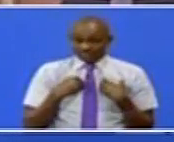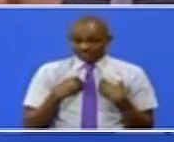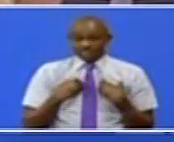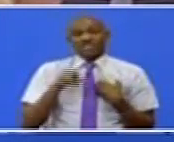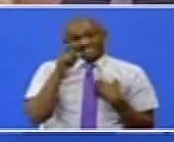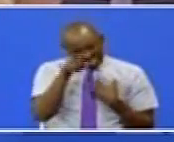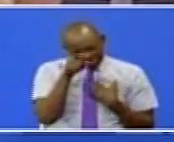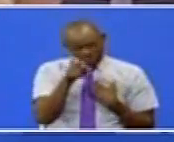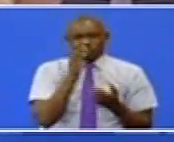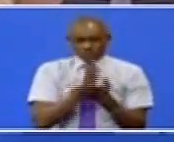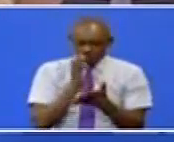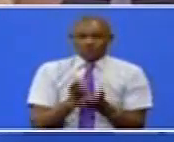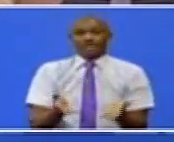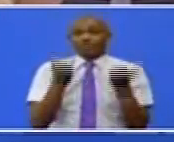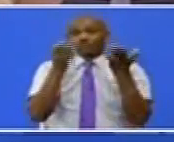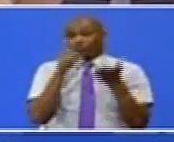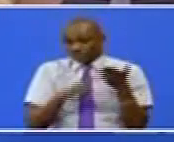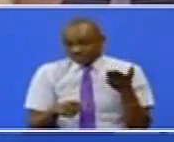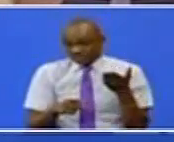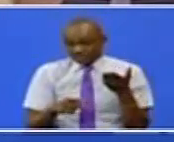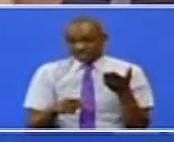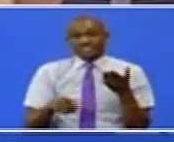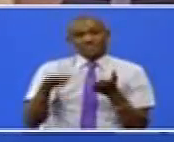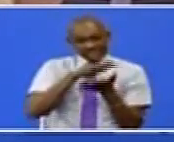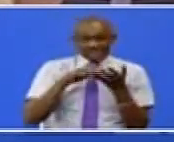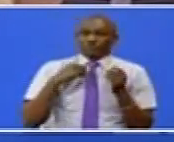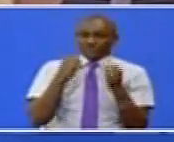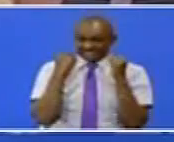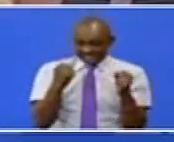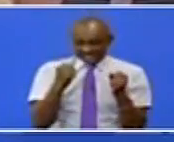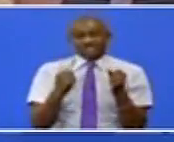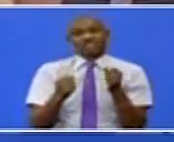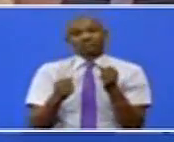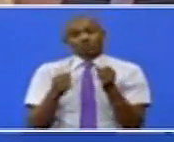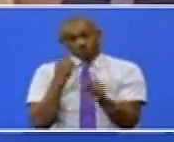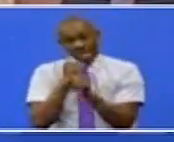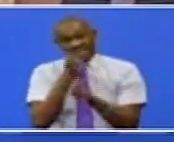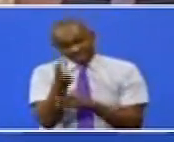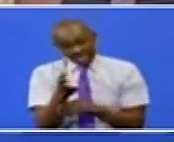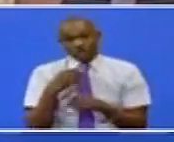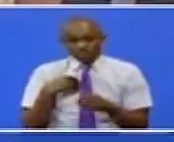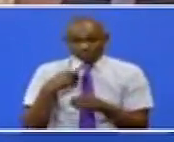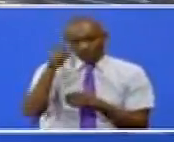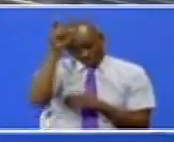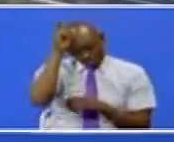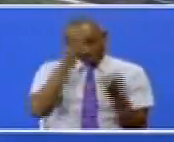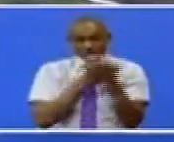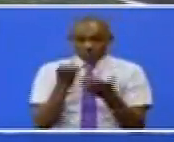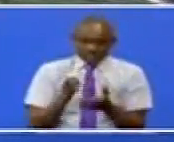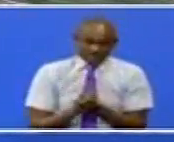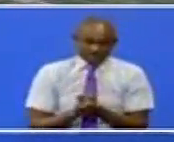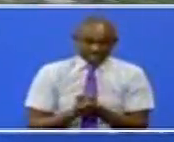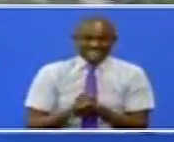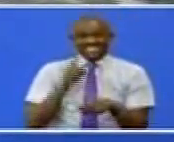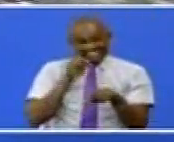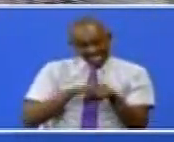have significantly enhanced the basis for strengthening productivity of our rural economy. Whilst